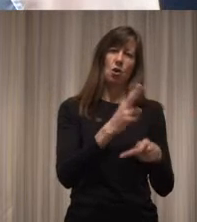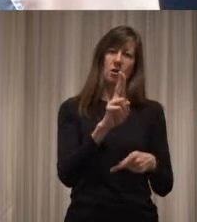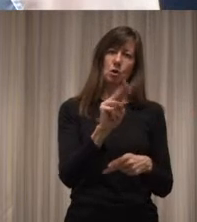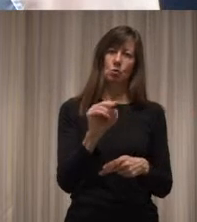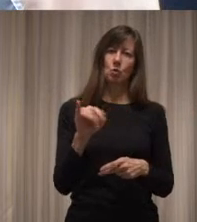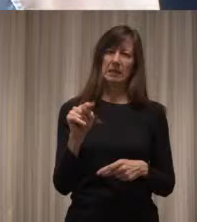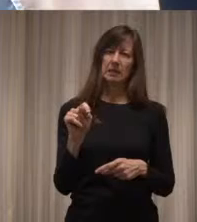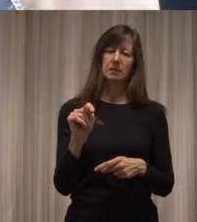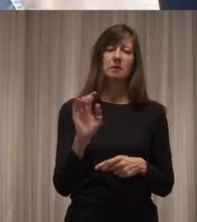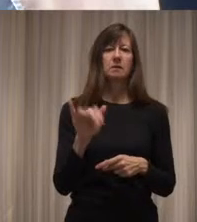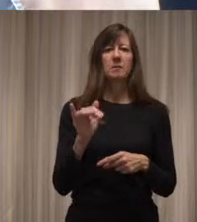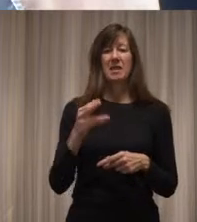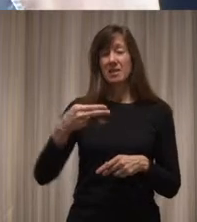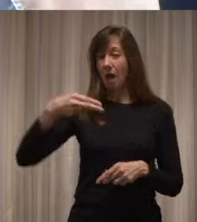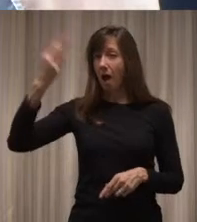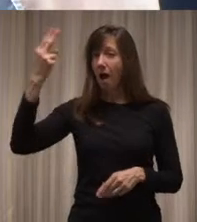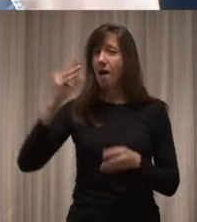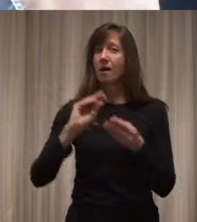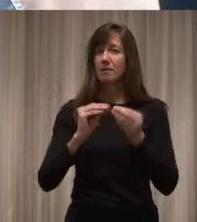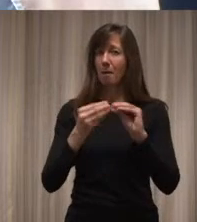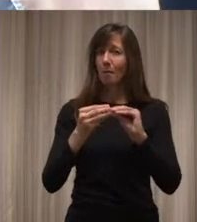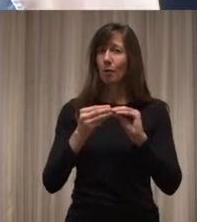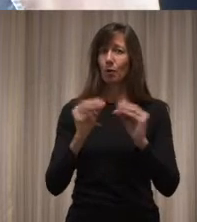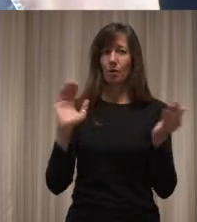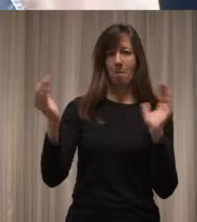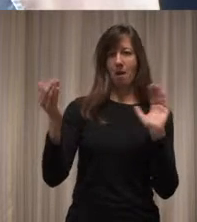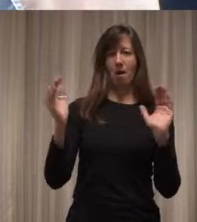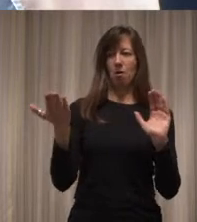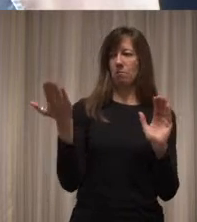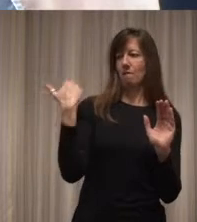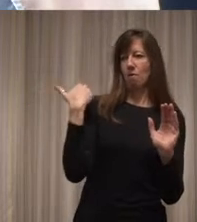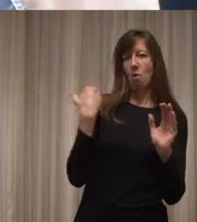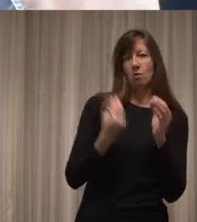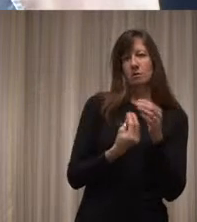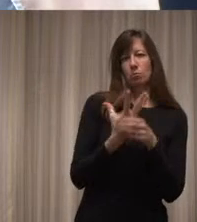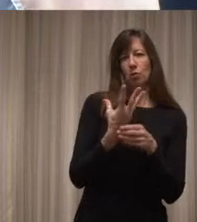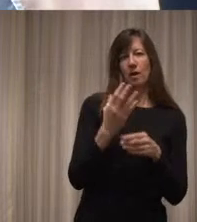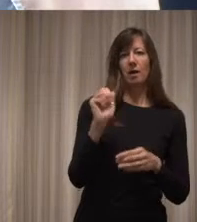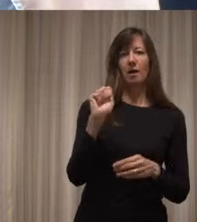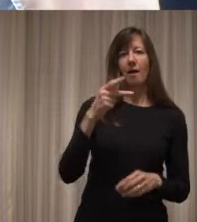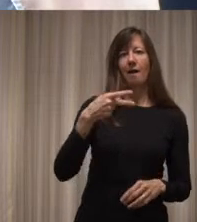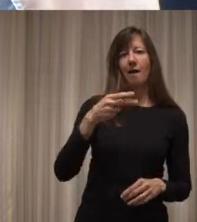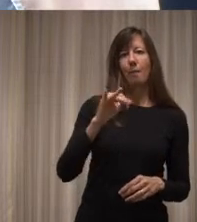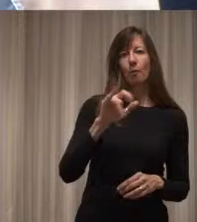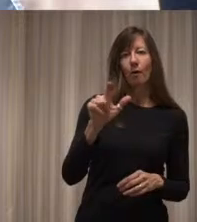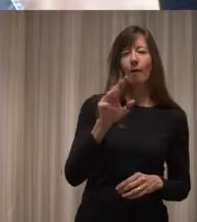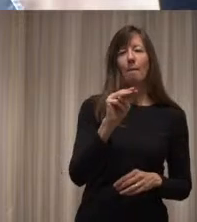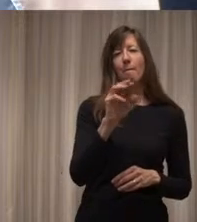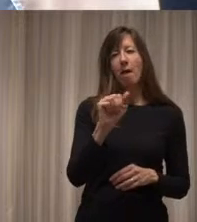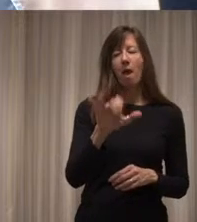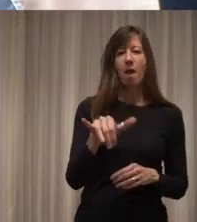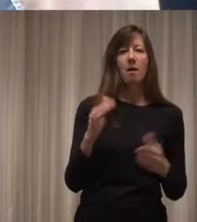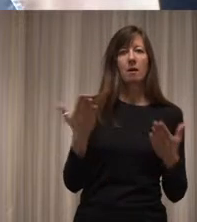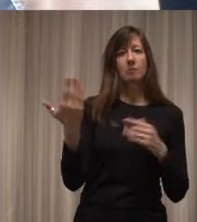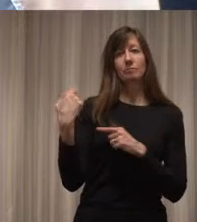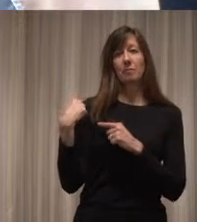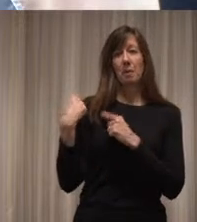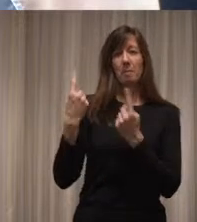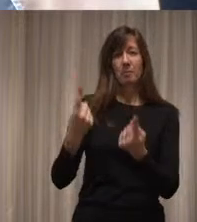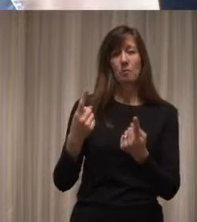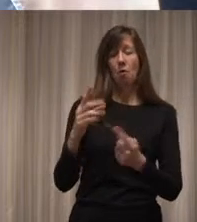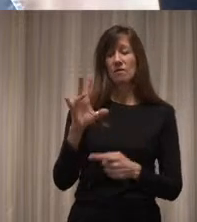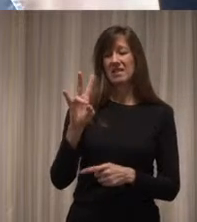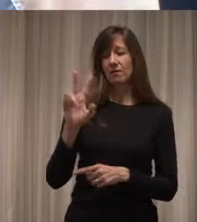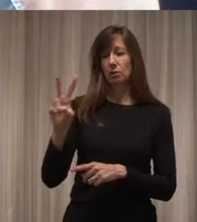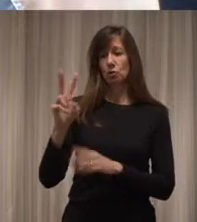back to where we were in April and May, but it's at least somewhat stabilized over the last 48 to 72 hour period, and of course